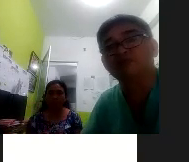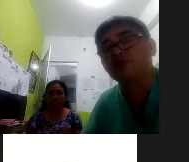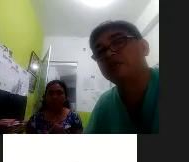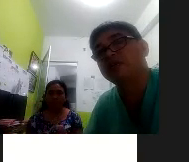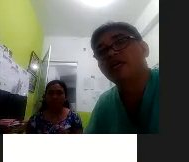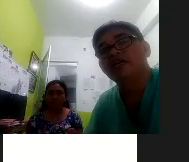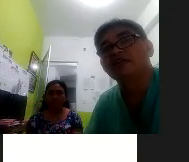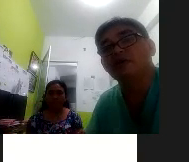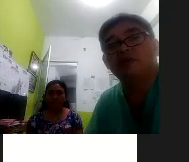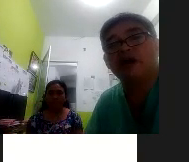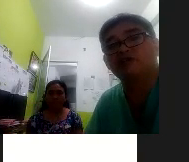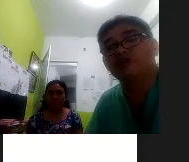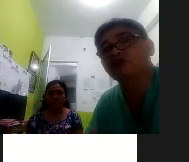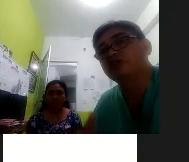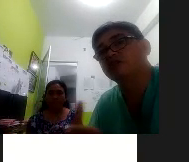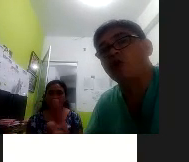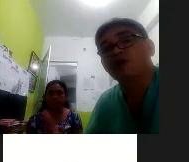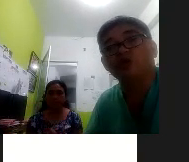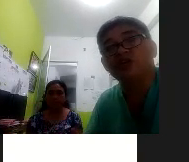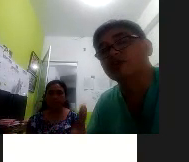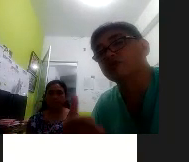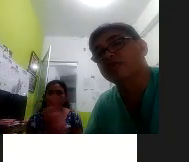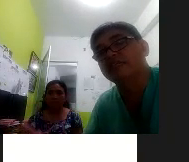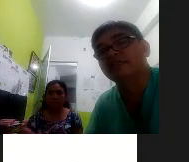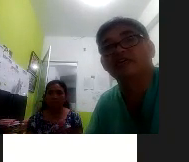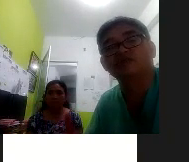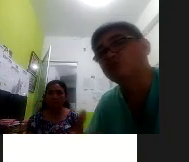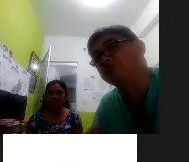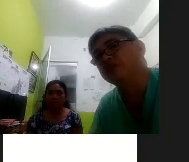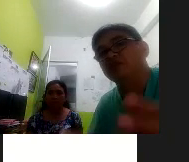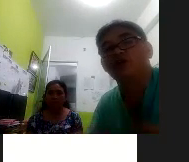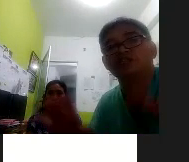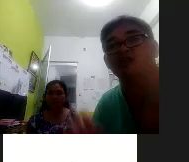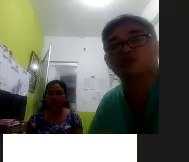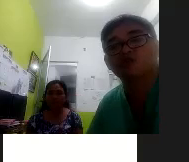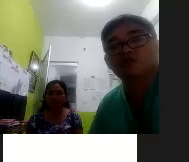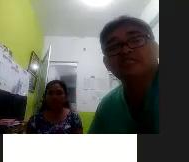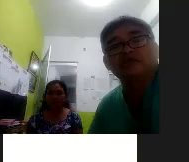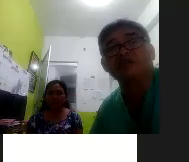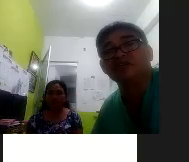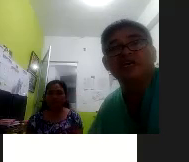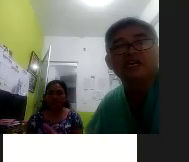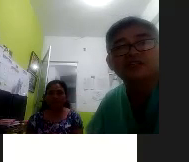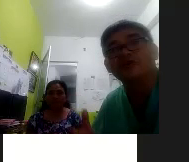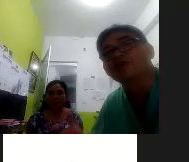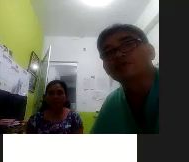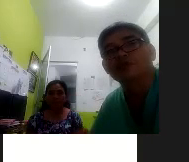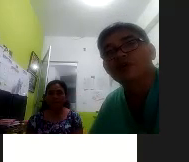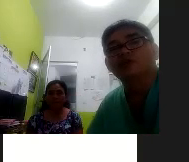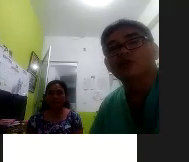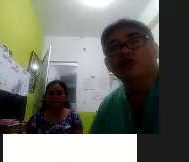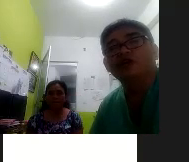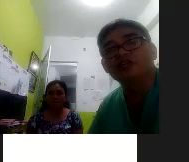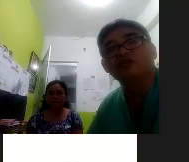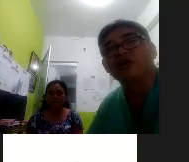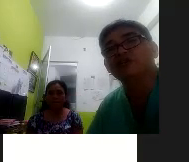mean, probably a viral infection in 1 week or 10 days will be, all the symptoms will disappear. So